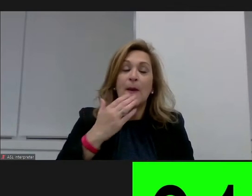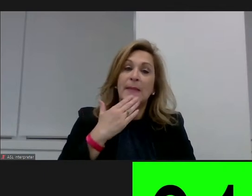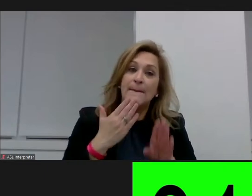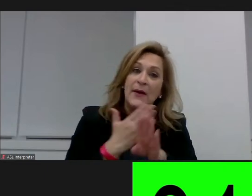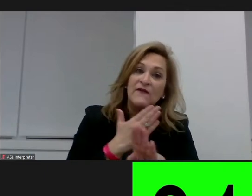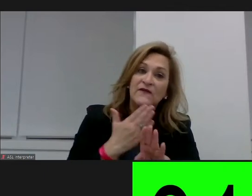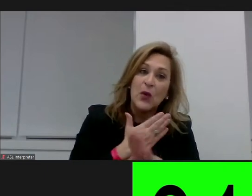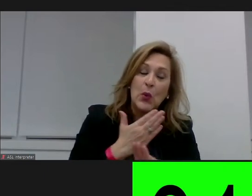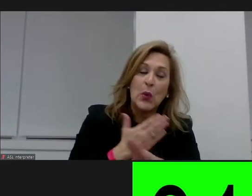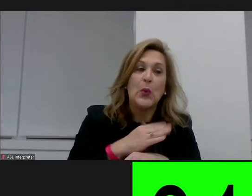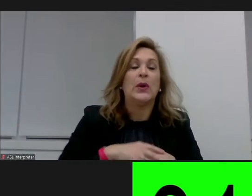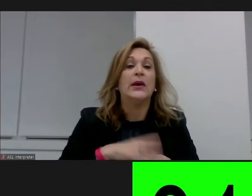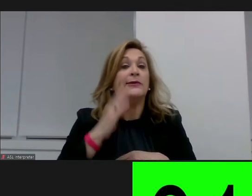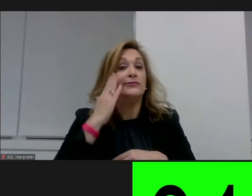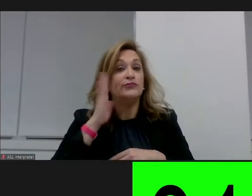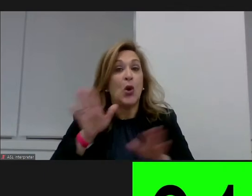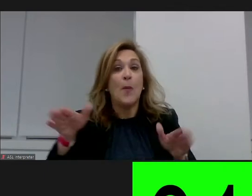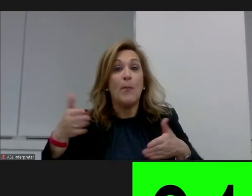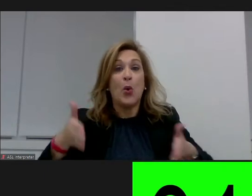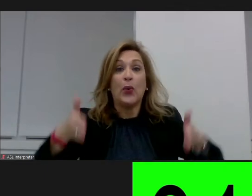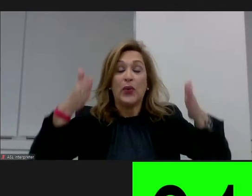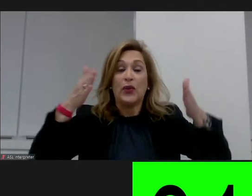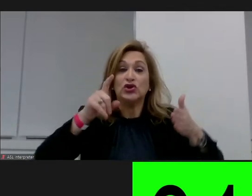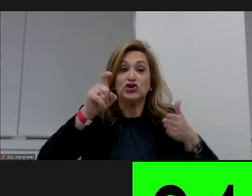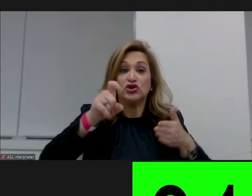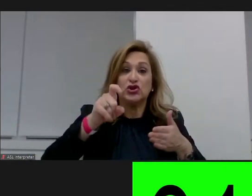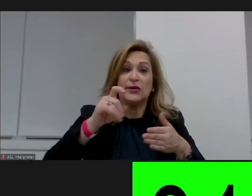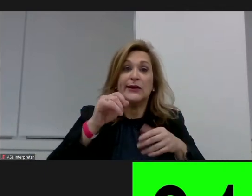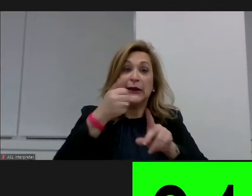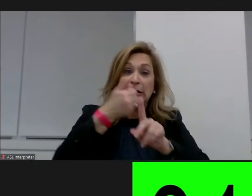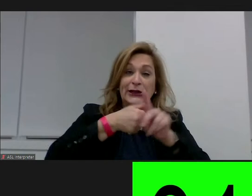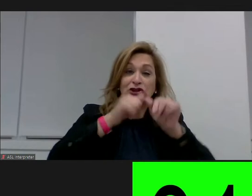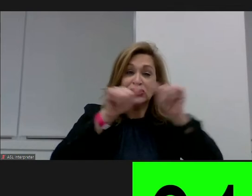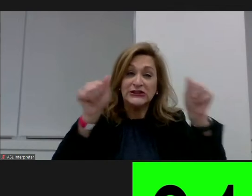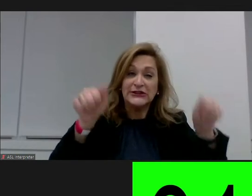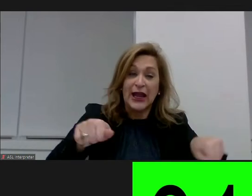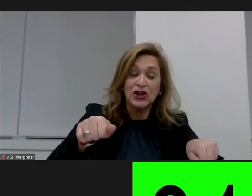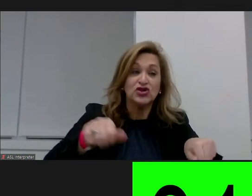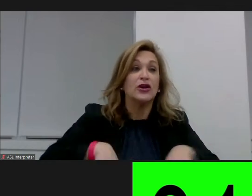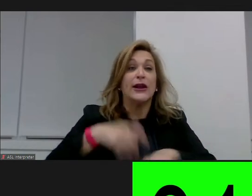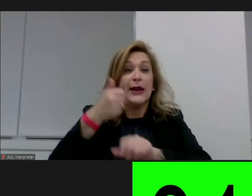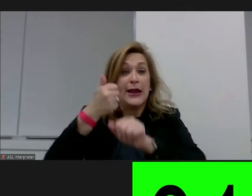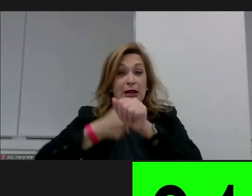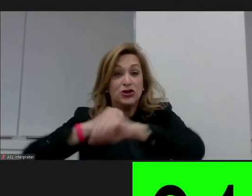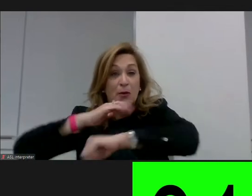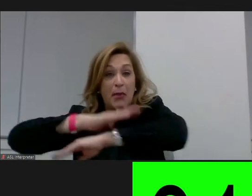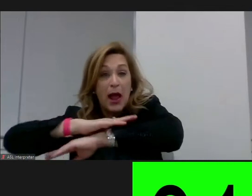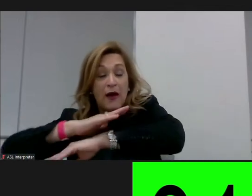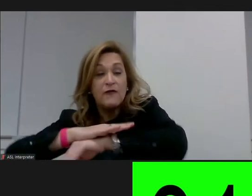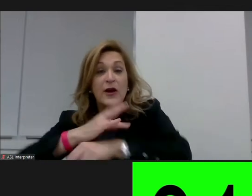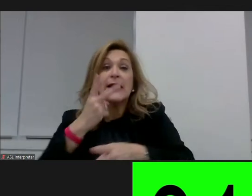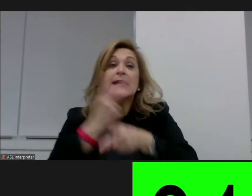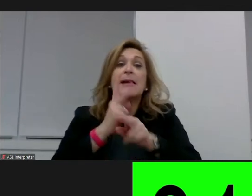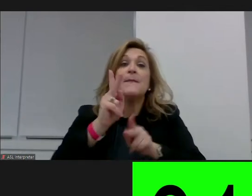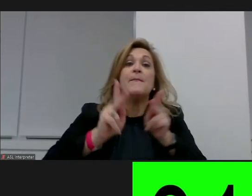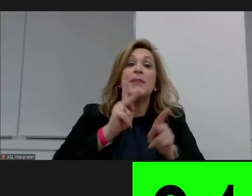the booths, there should be booths by every station, by every platform. Keep the agents inside